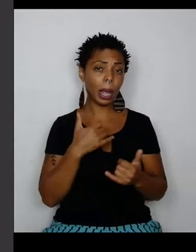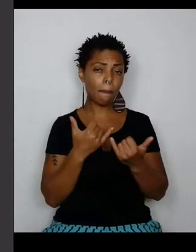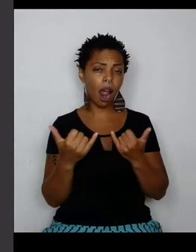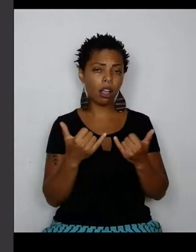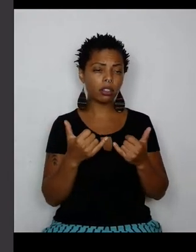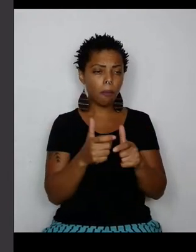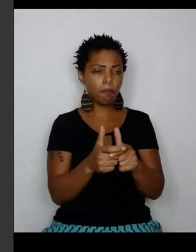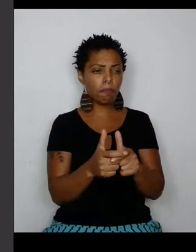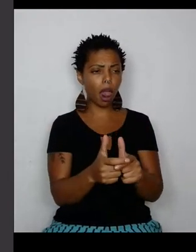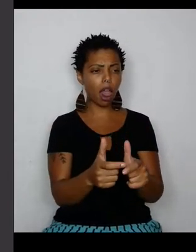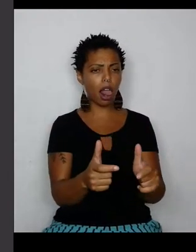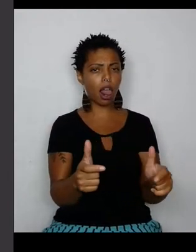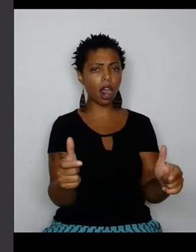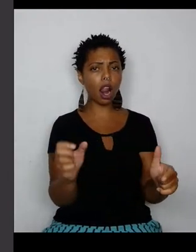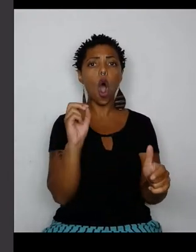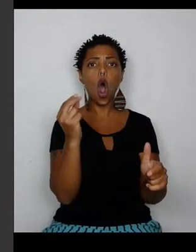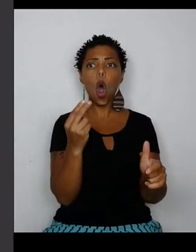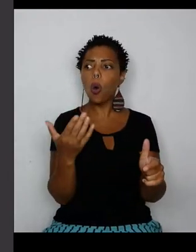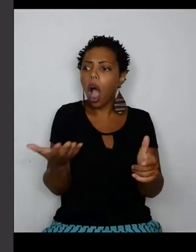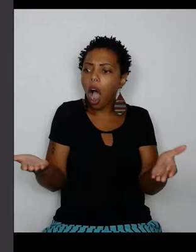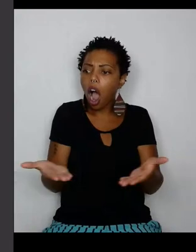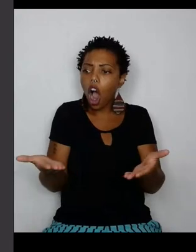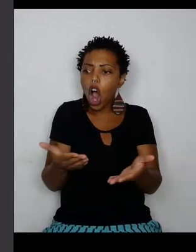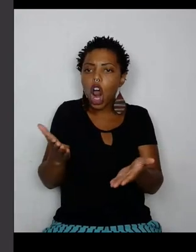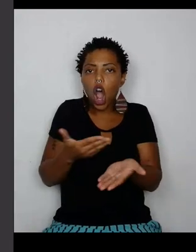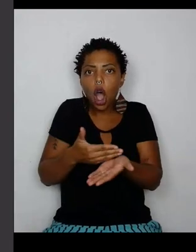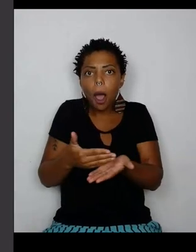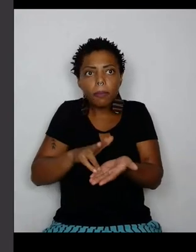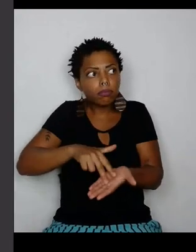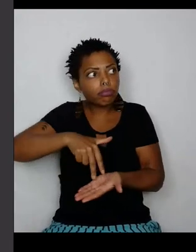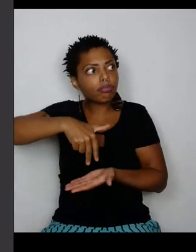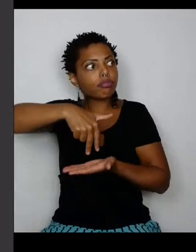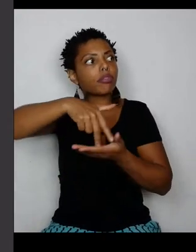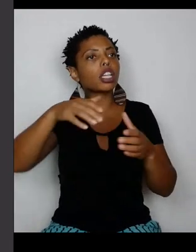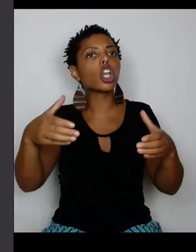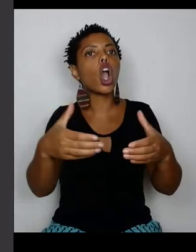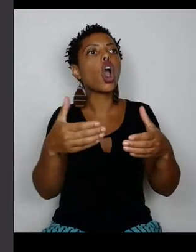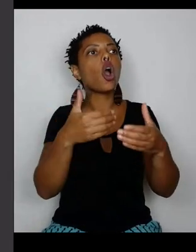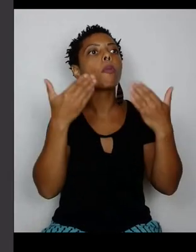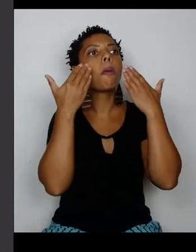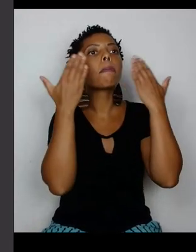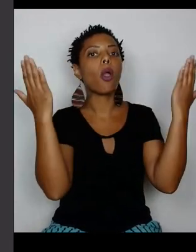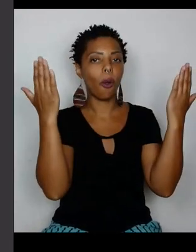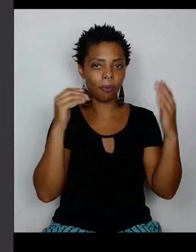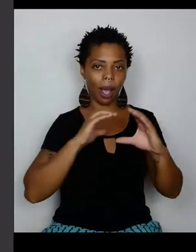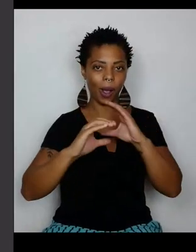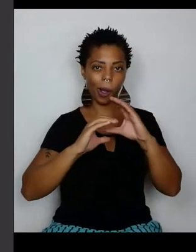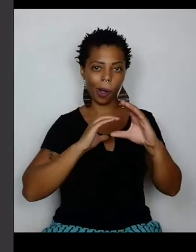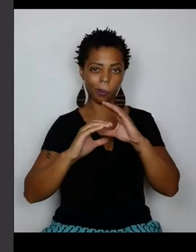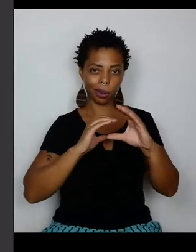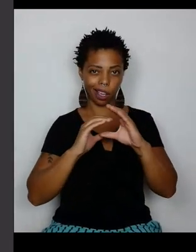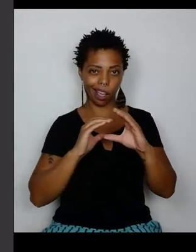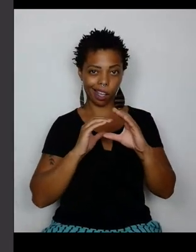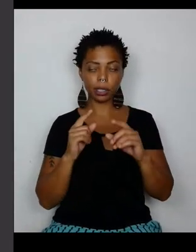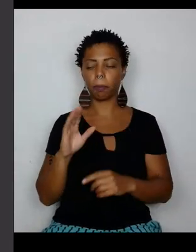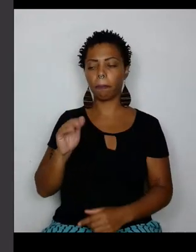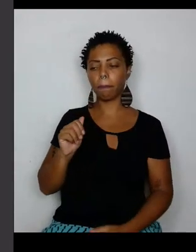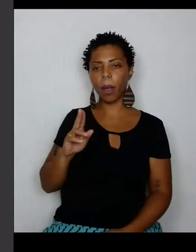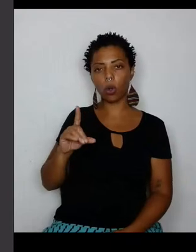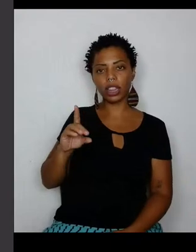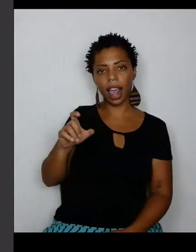media significantly for baudelaire the kaleidoscope and other optical toys also acted as the